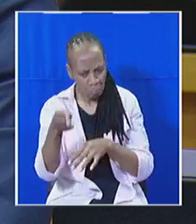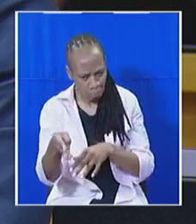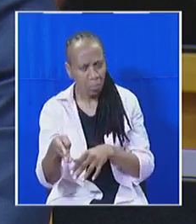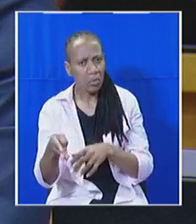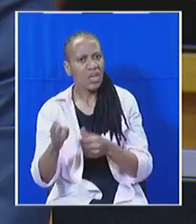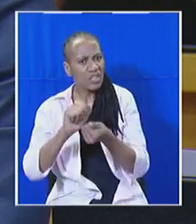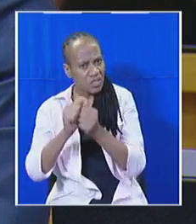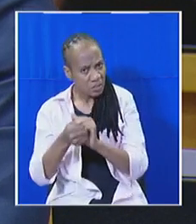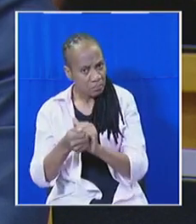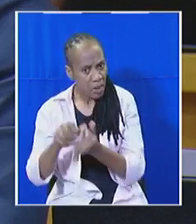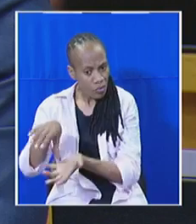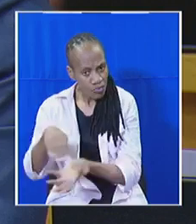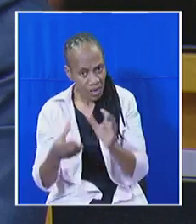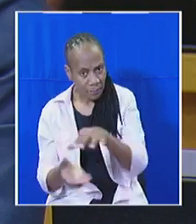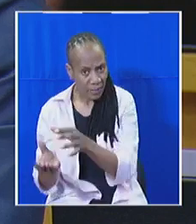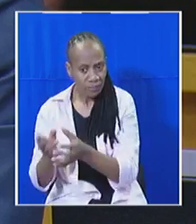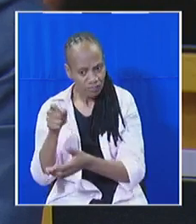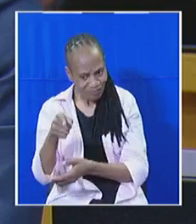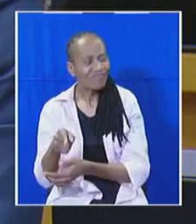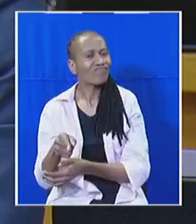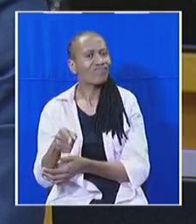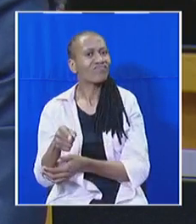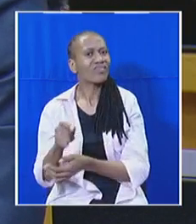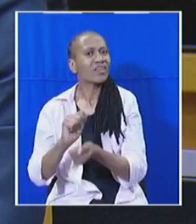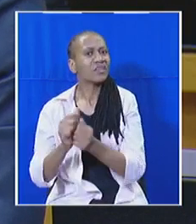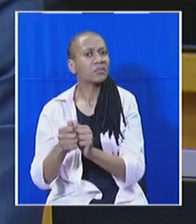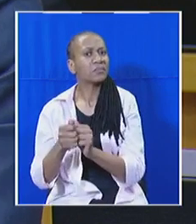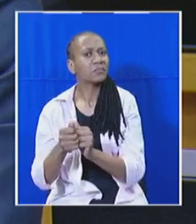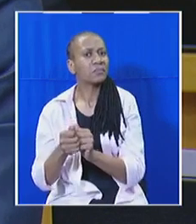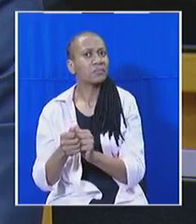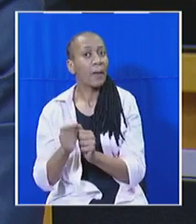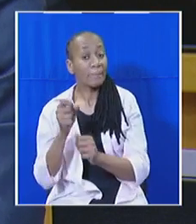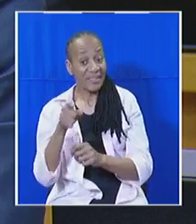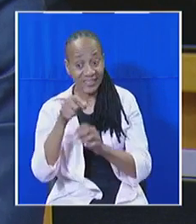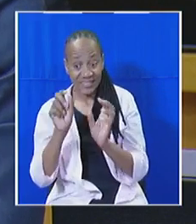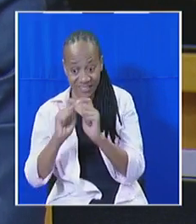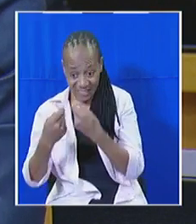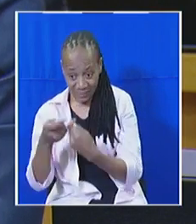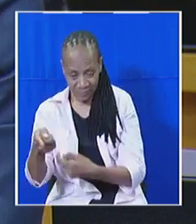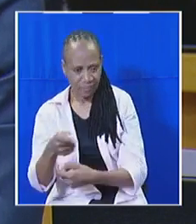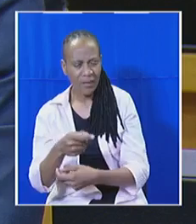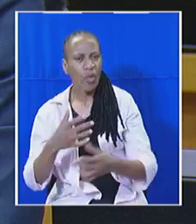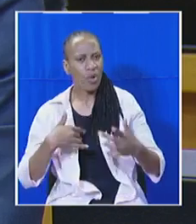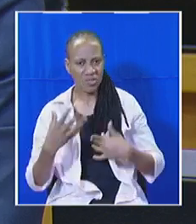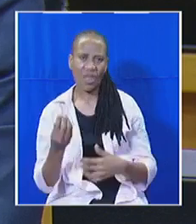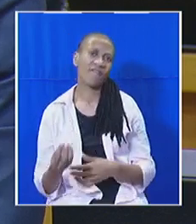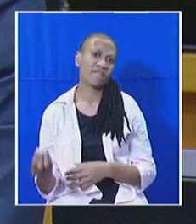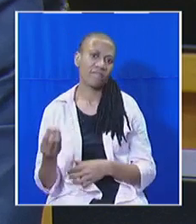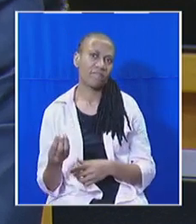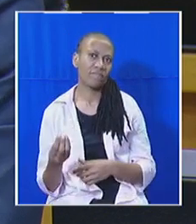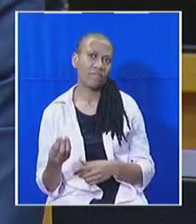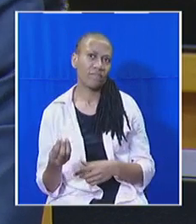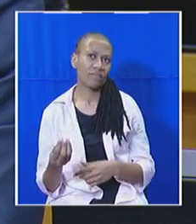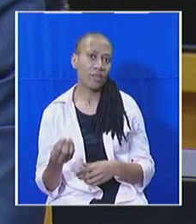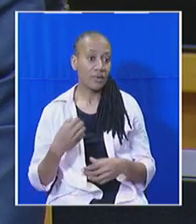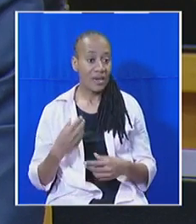it comes to rugby and have raised their dissatisfaction with regard to the coach. I put that question before Saru